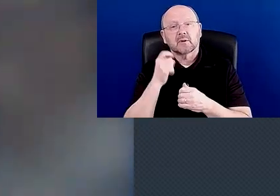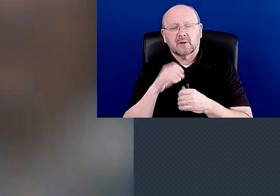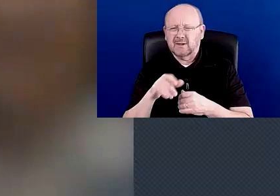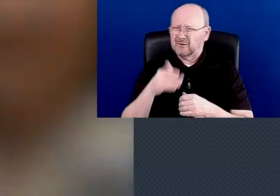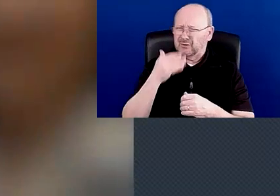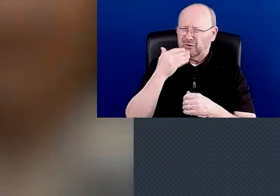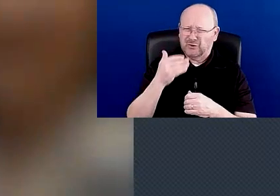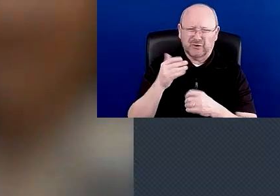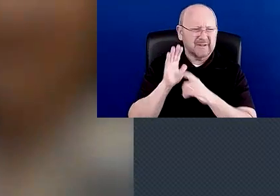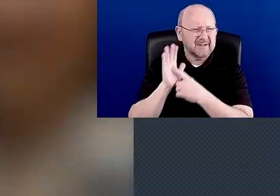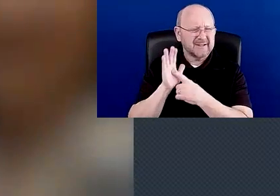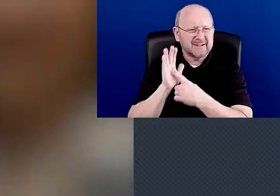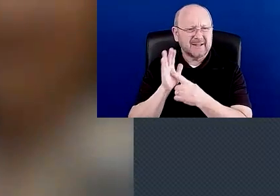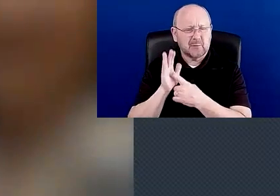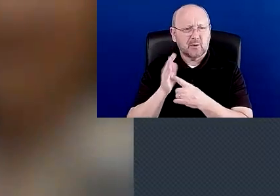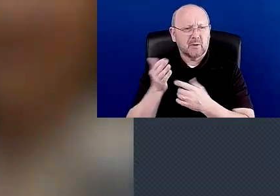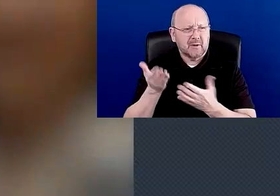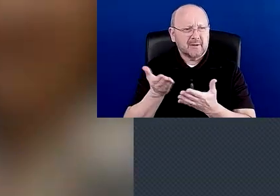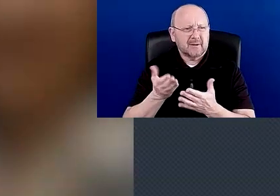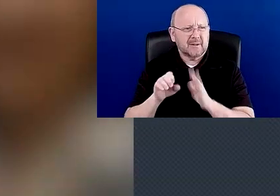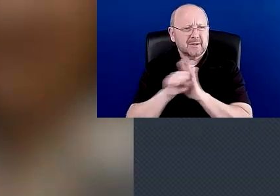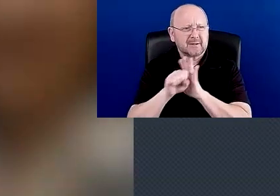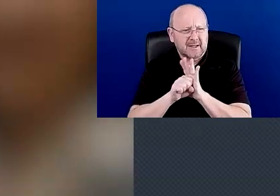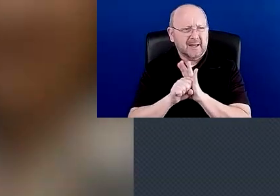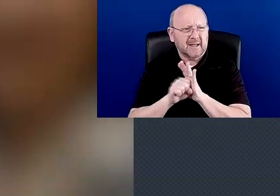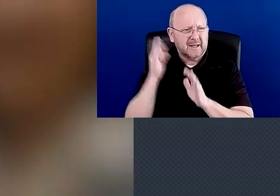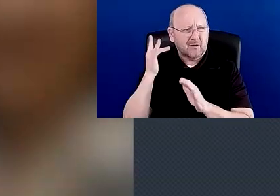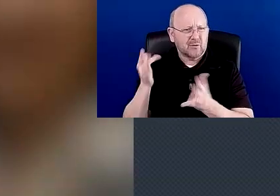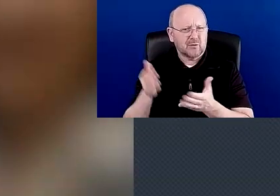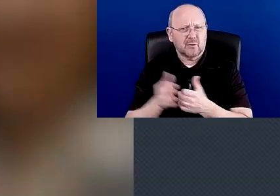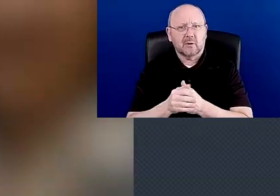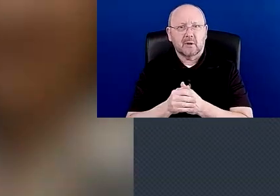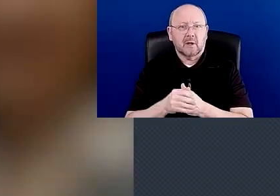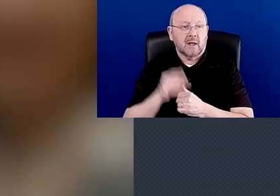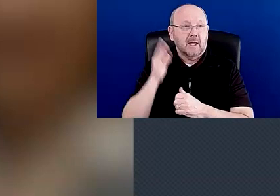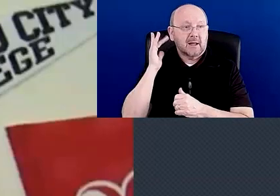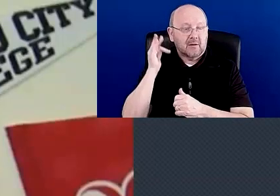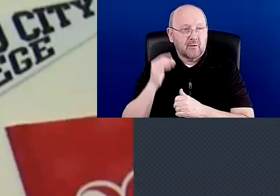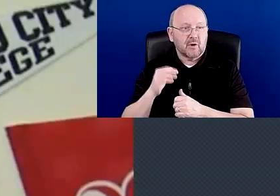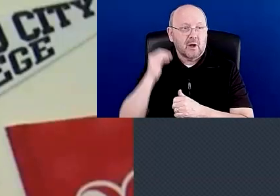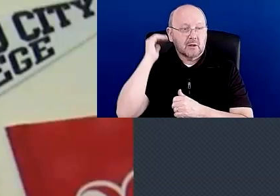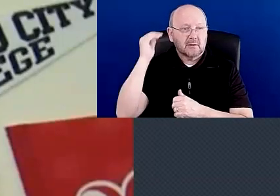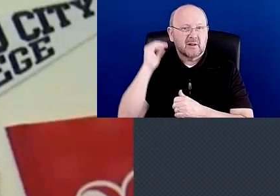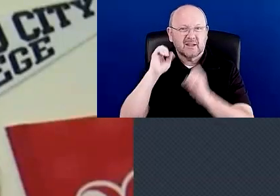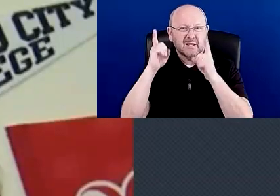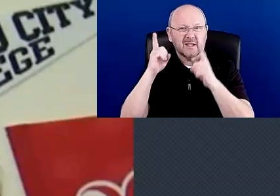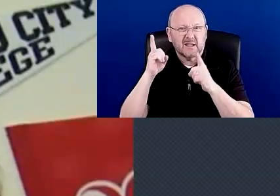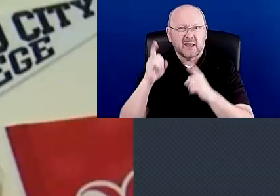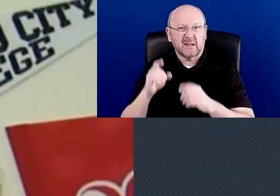state. And last month, Vincent and her team were recognized at the California Adult Education Program Summit. The fact that